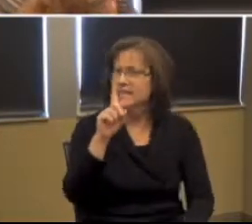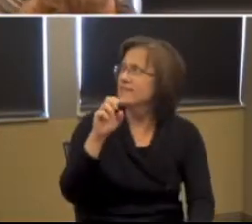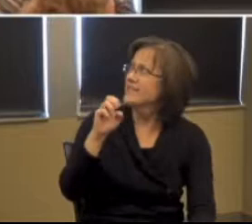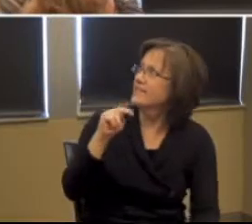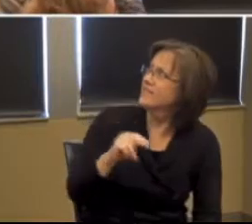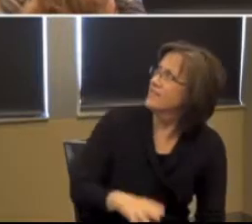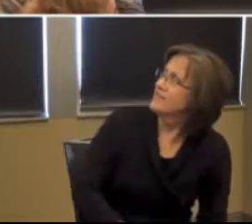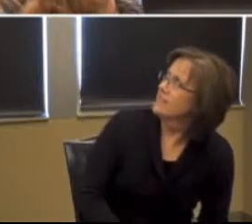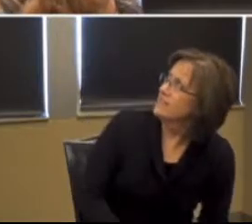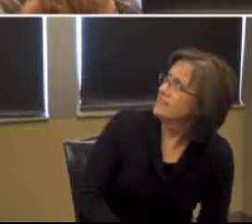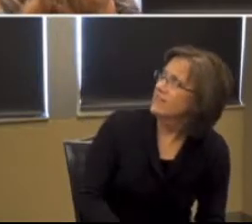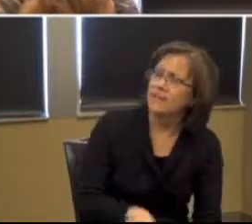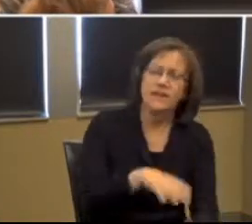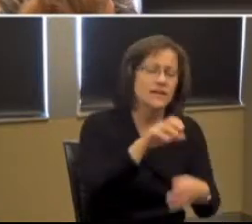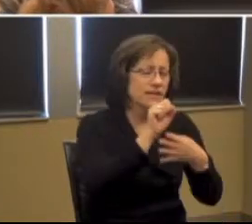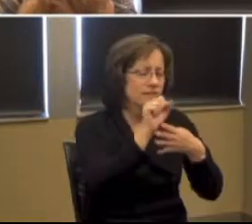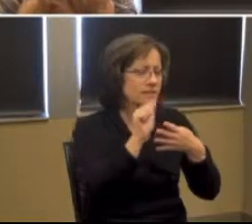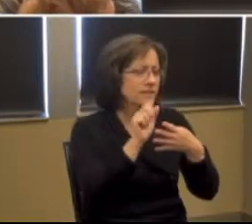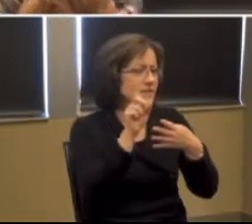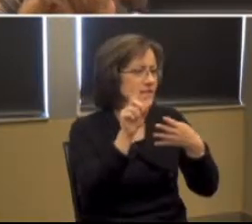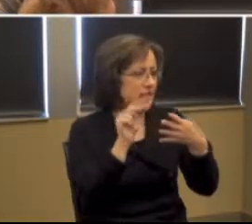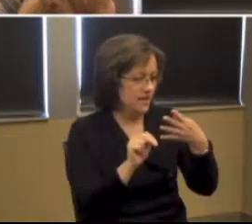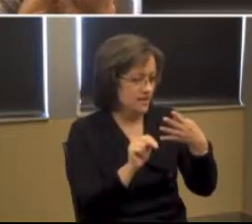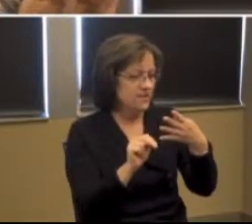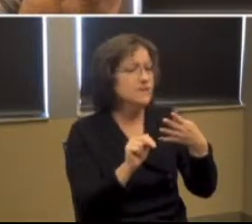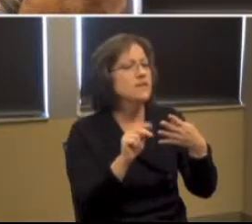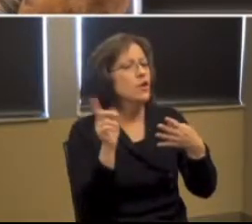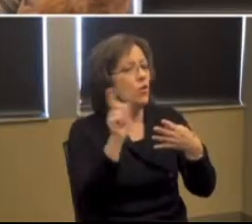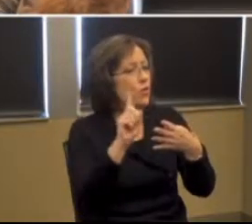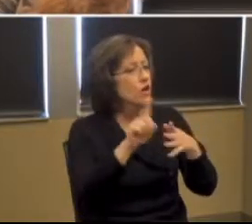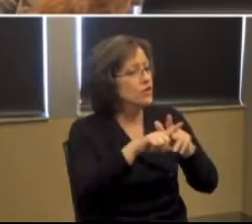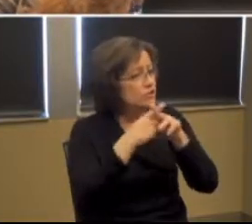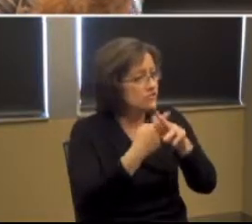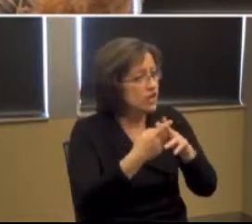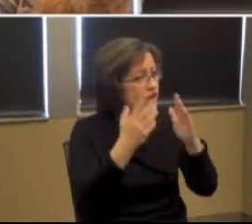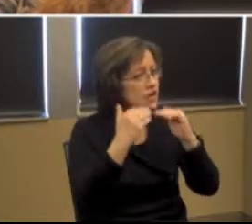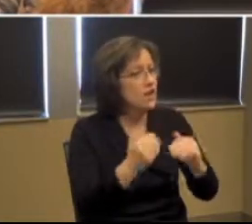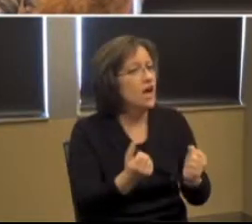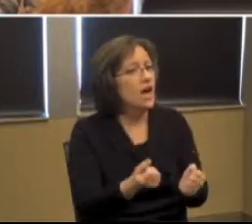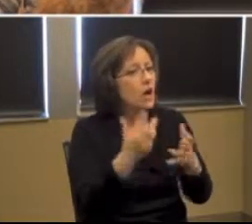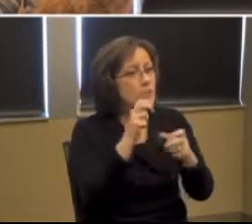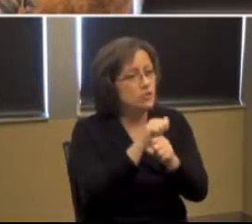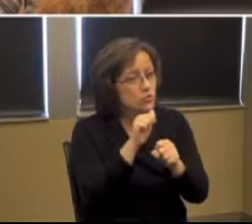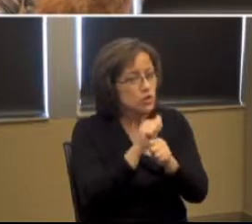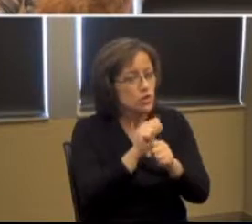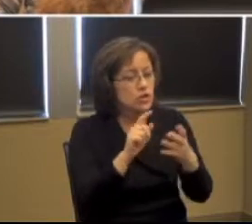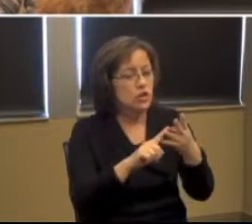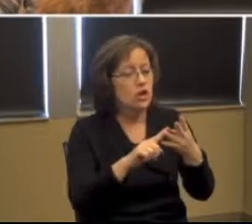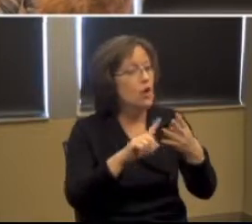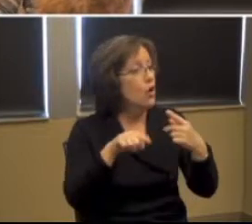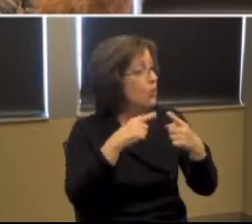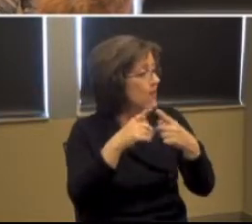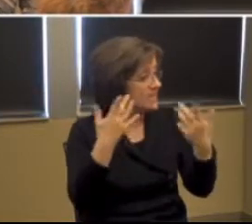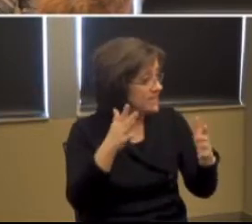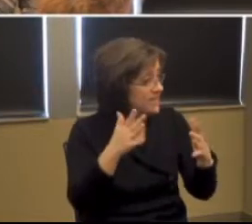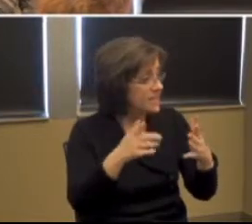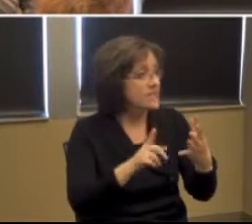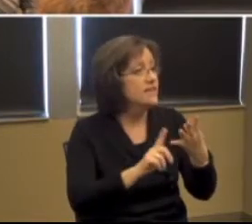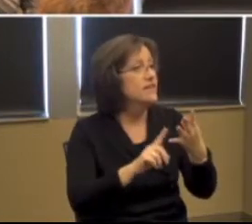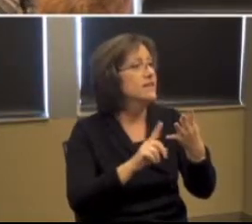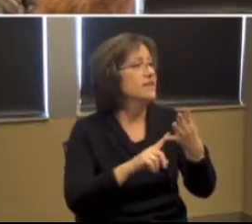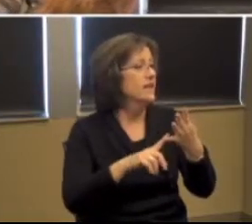you Where to start, the amount of work, when it will be done, and what's and next.